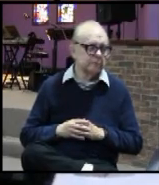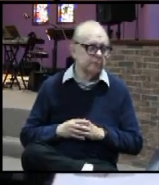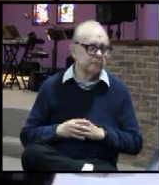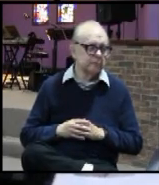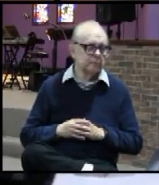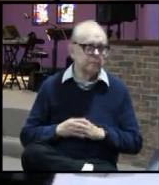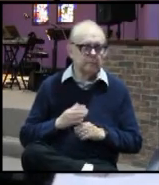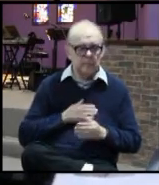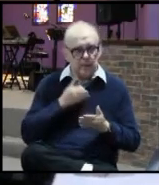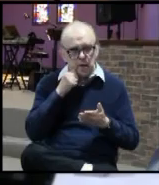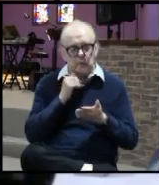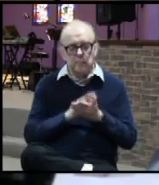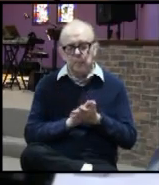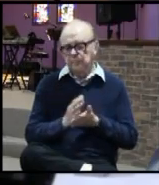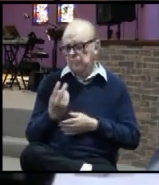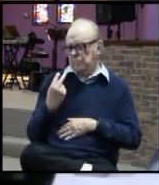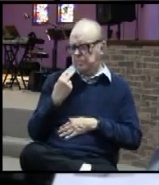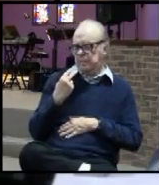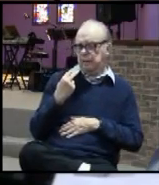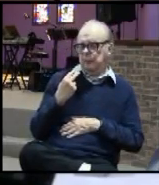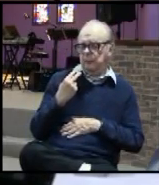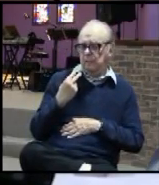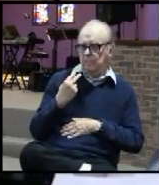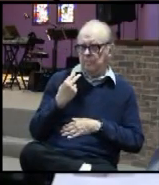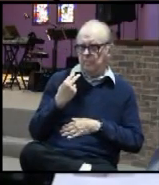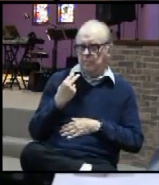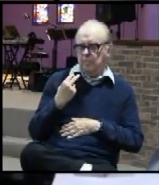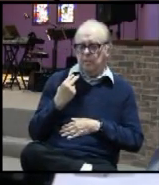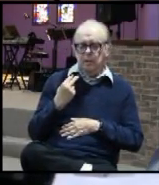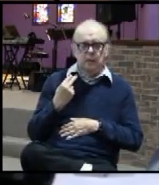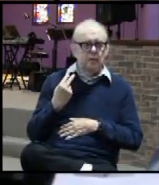My wife looked at me, and even though we'd